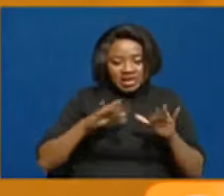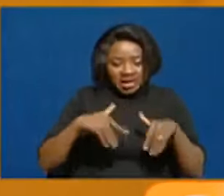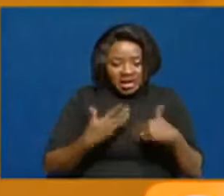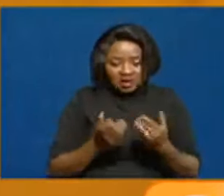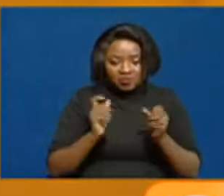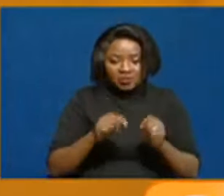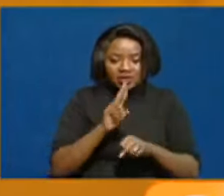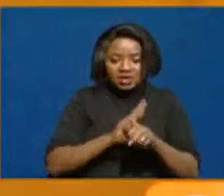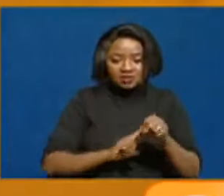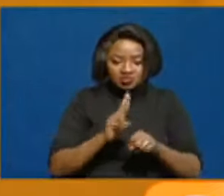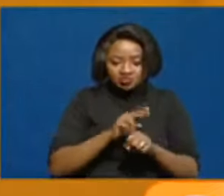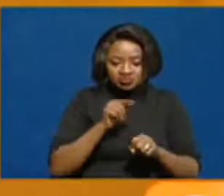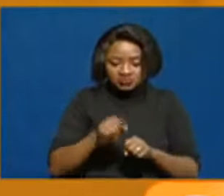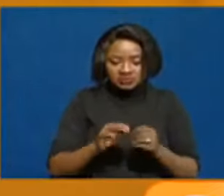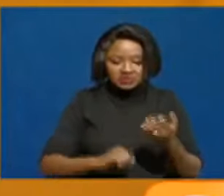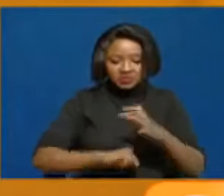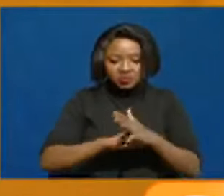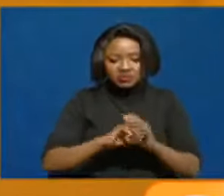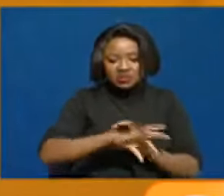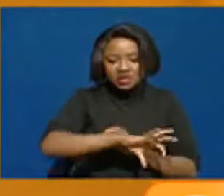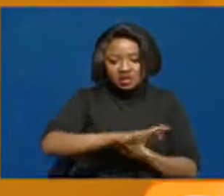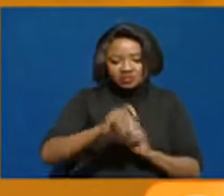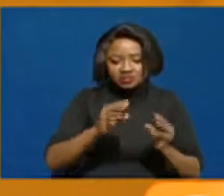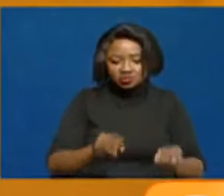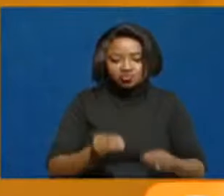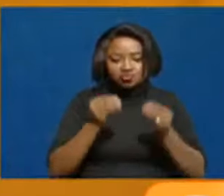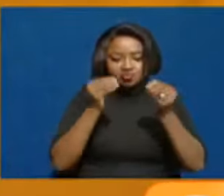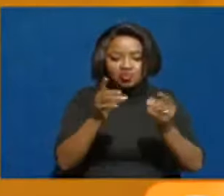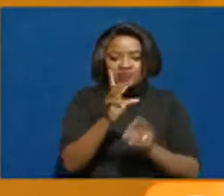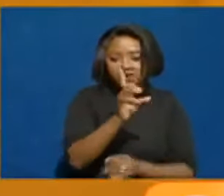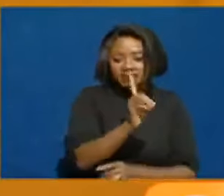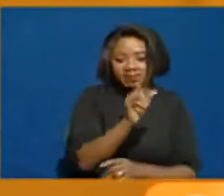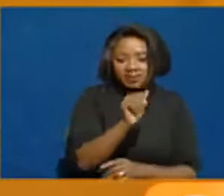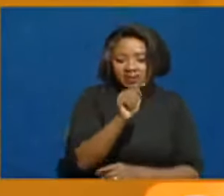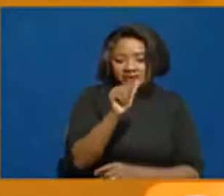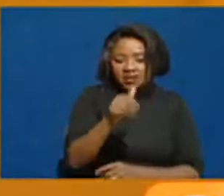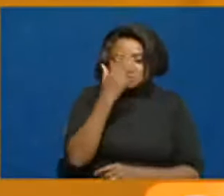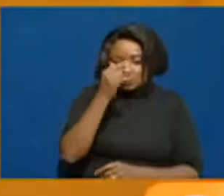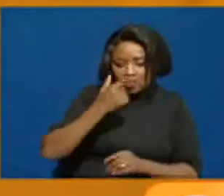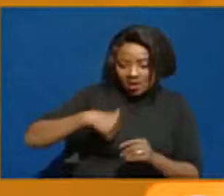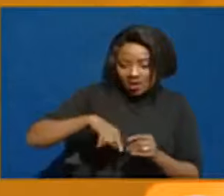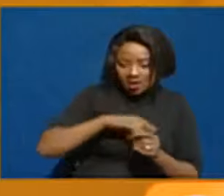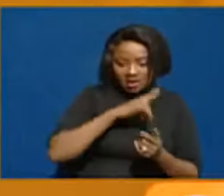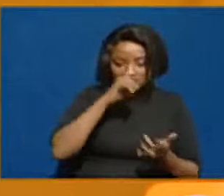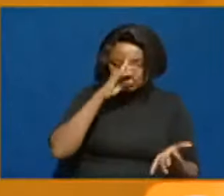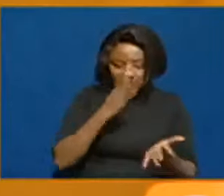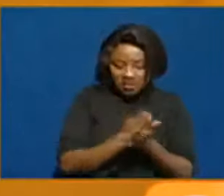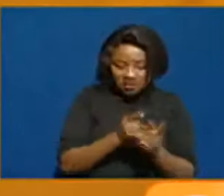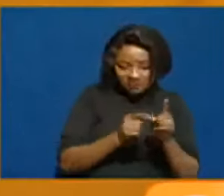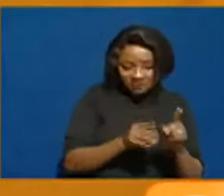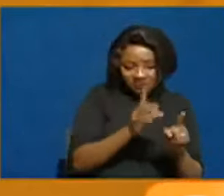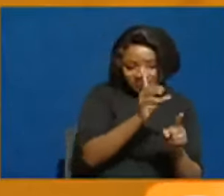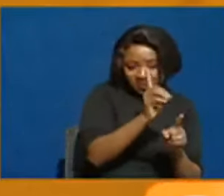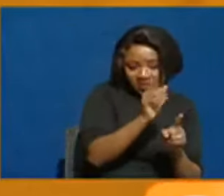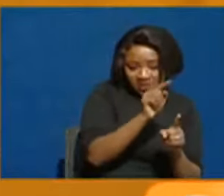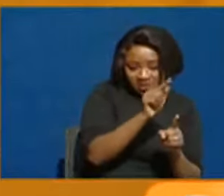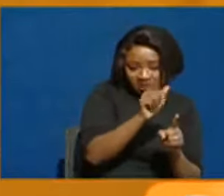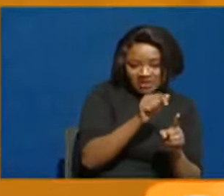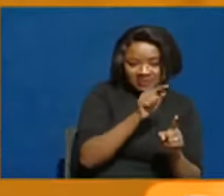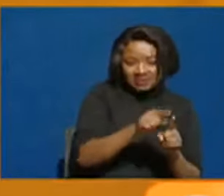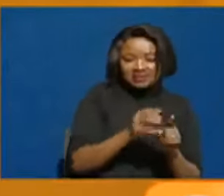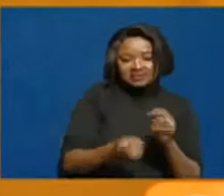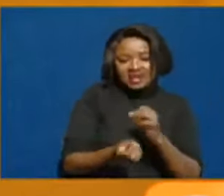to provide data? Because we believe that data then provides, clearly stipulates